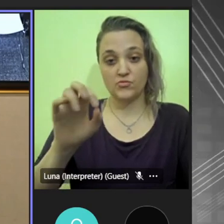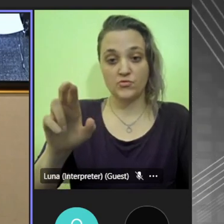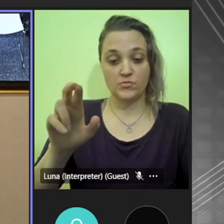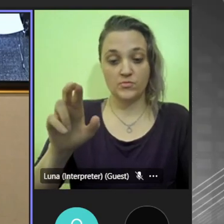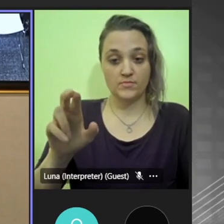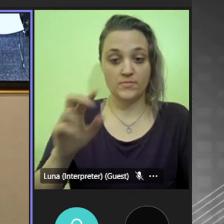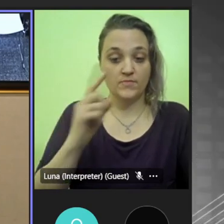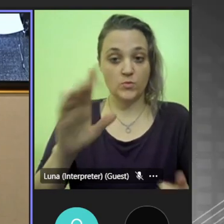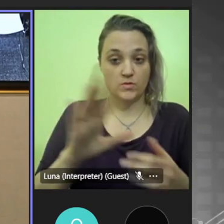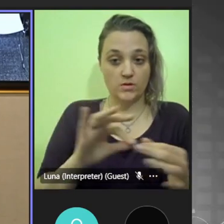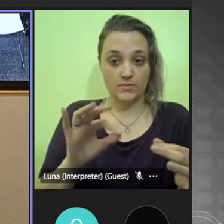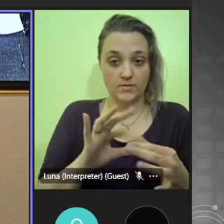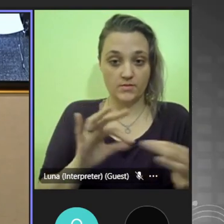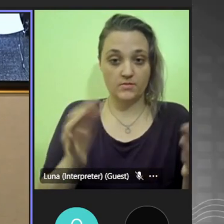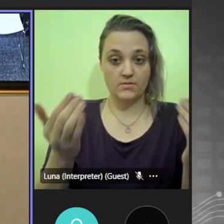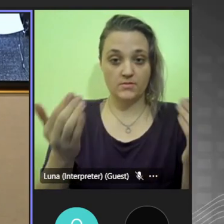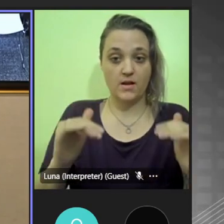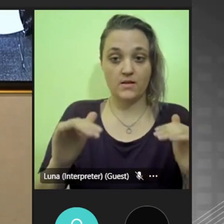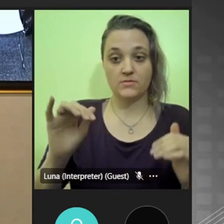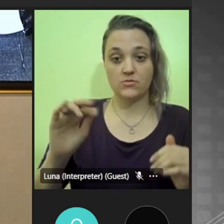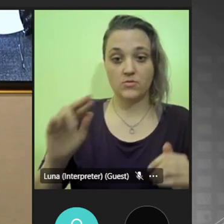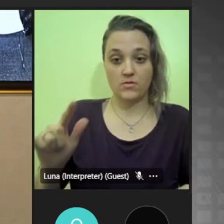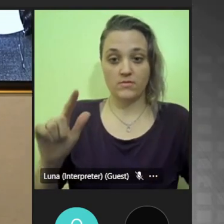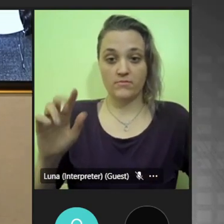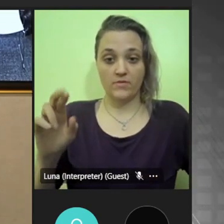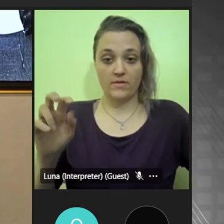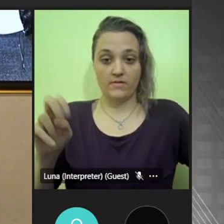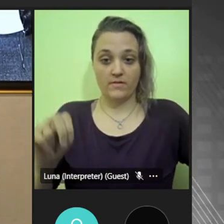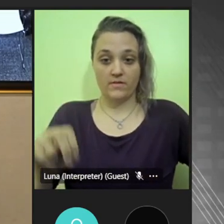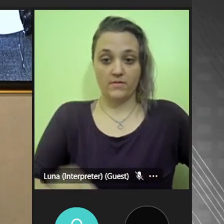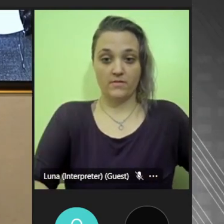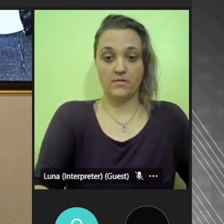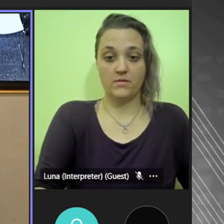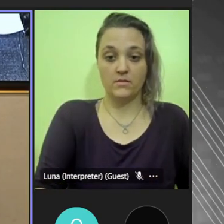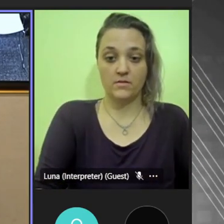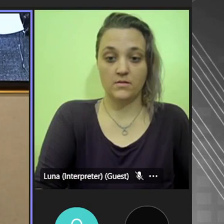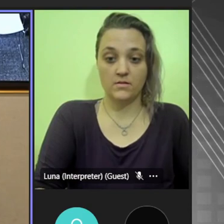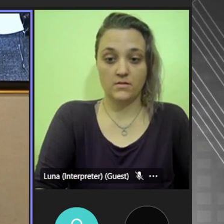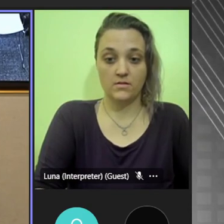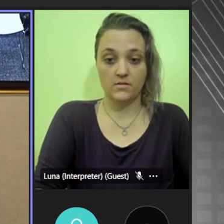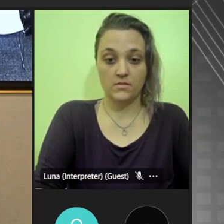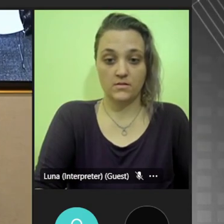Thank you, Mr. Barber, for those comments. Next, we have Carl Rabin.